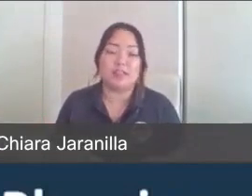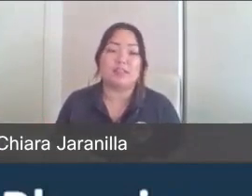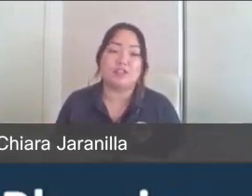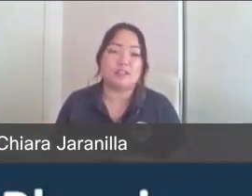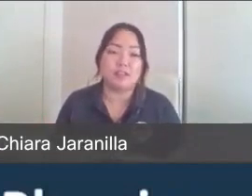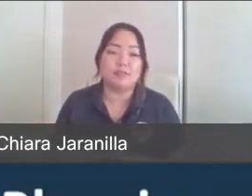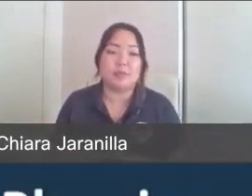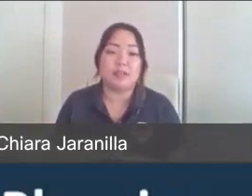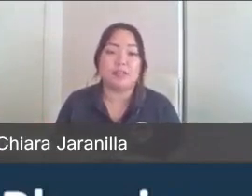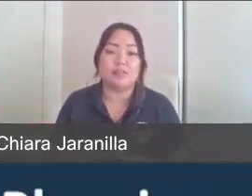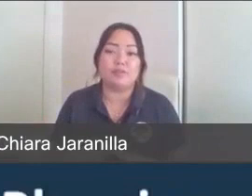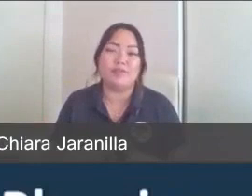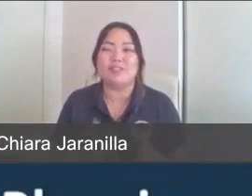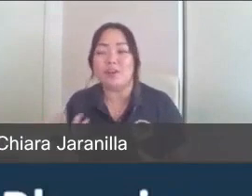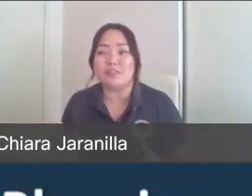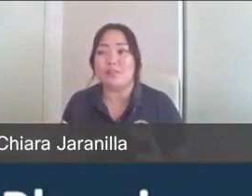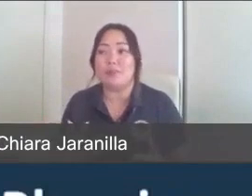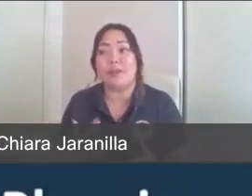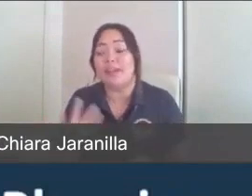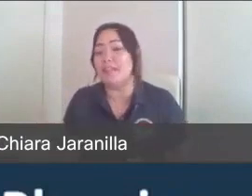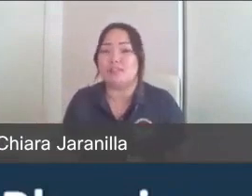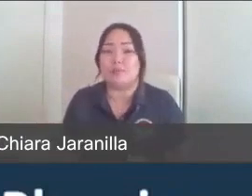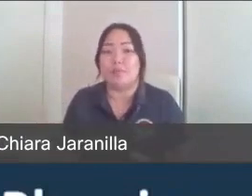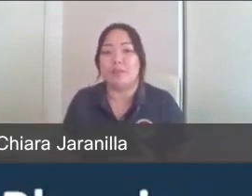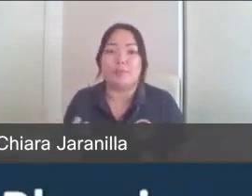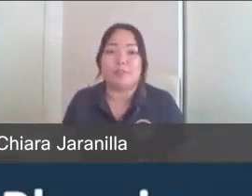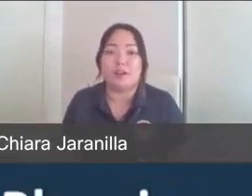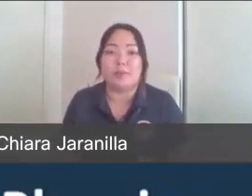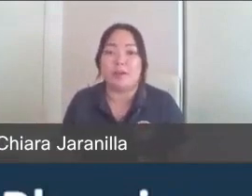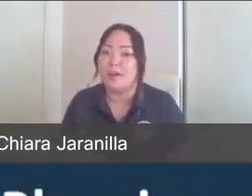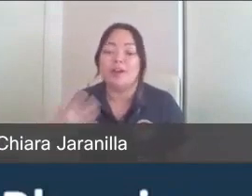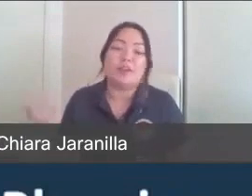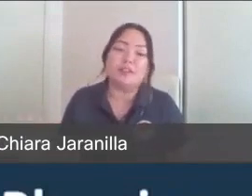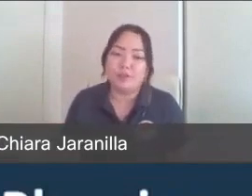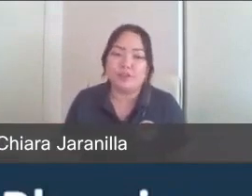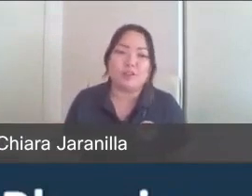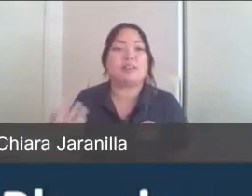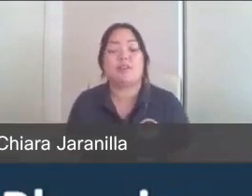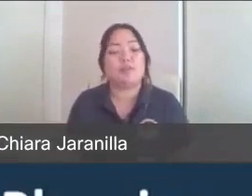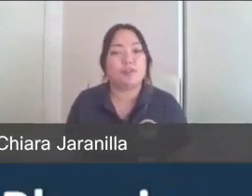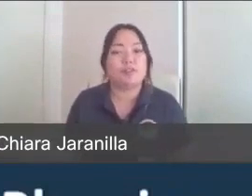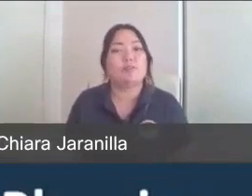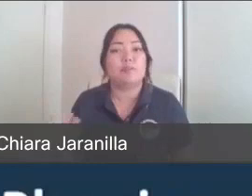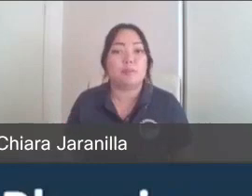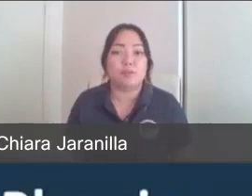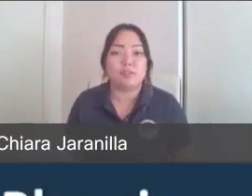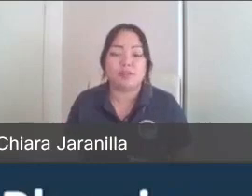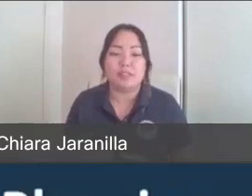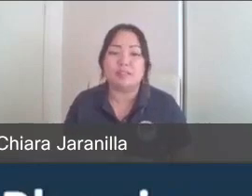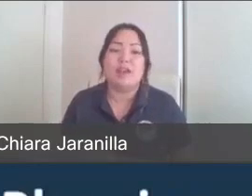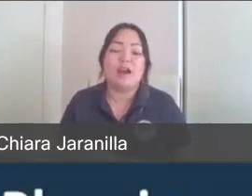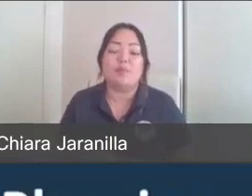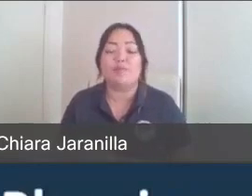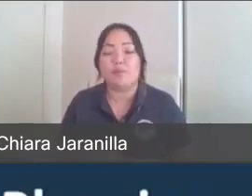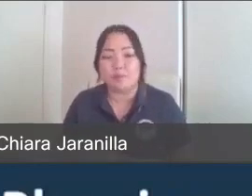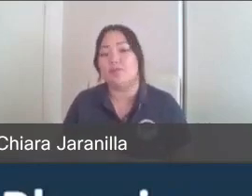immediate de-escalation and safety planning. So for some calls that we might get to a point where we talk about, okay, in the future, next time you feel this way, maybe you can do